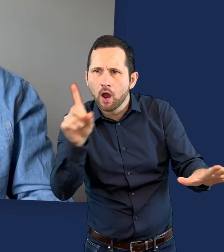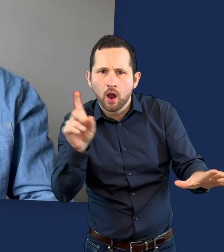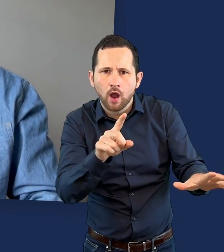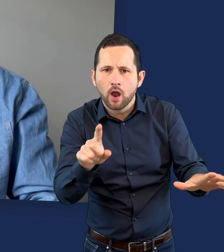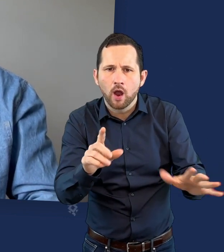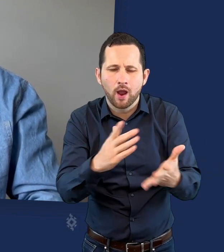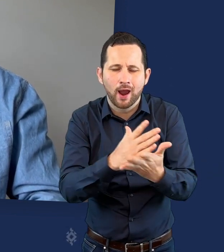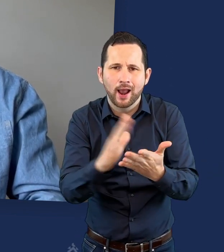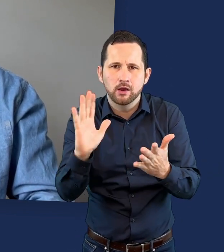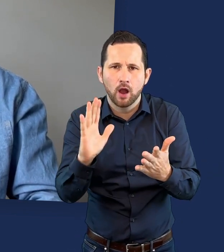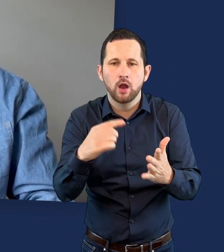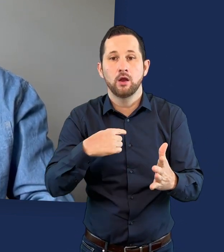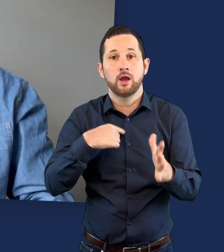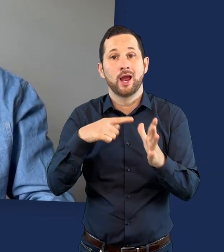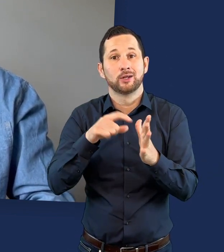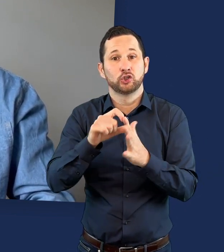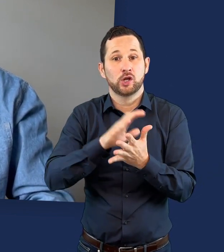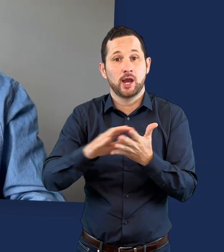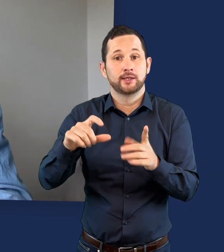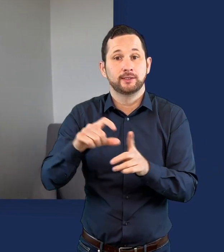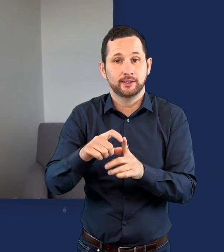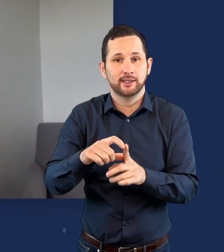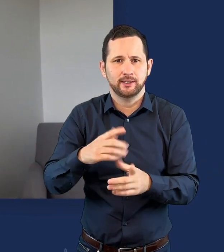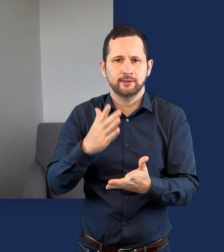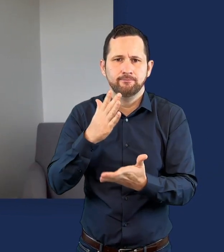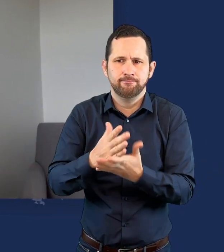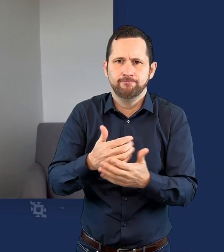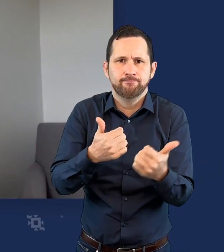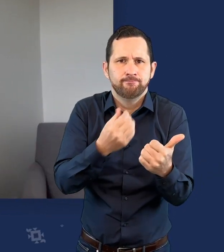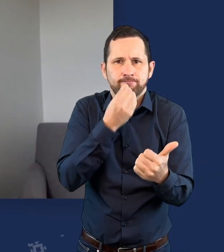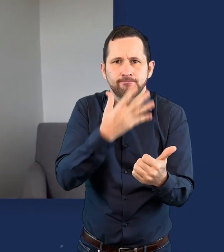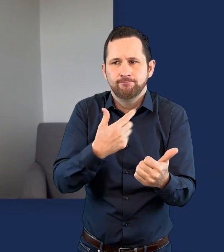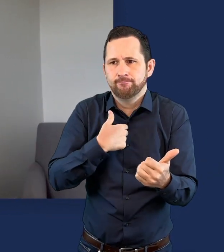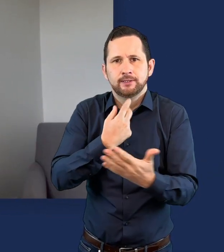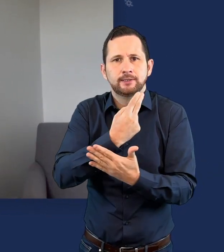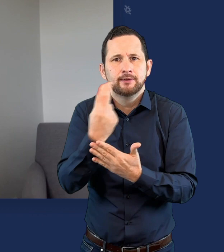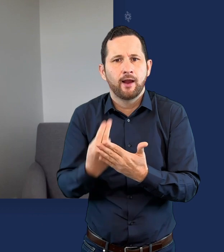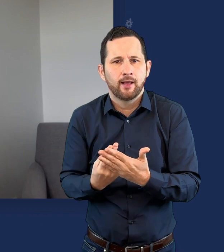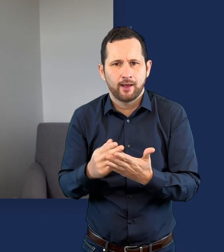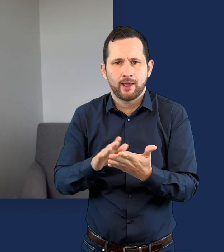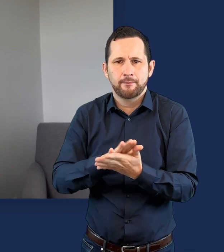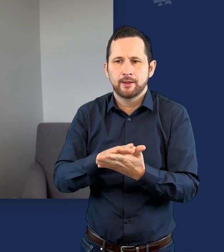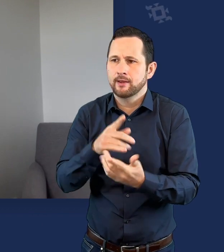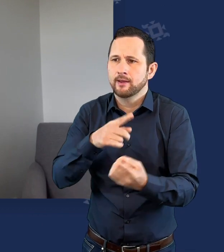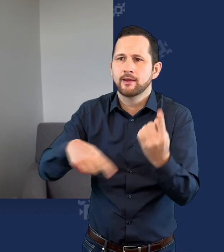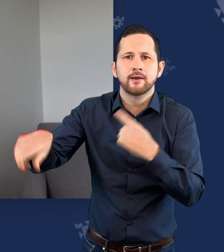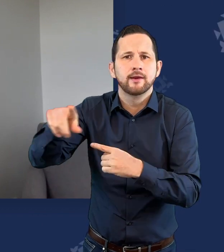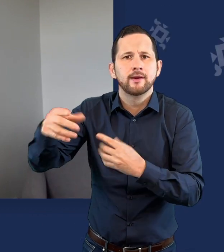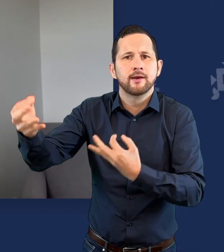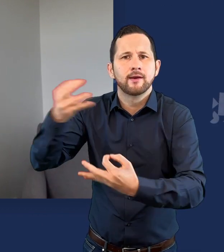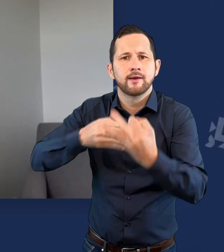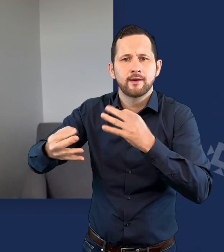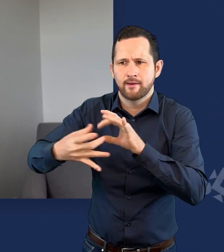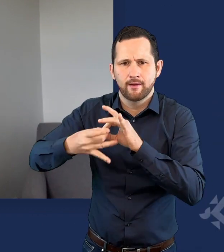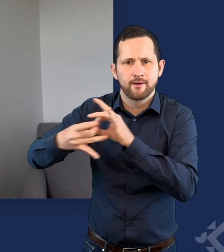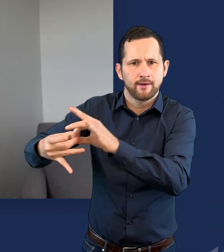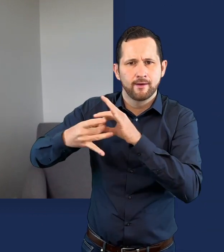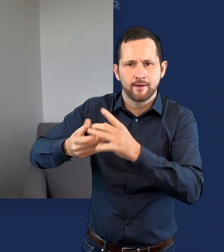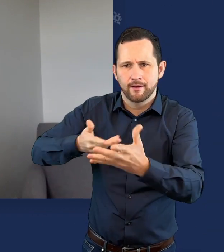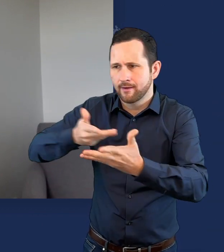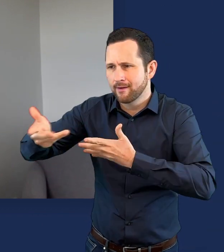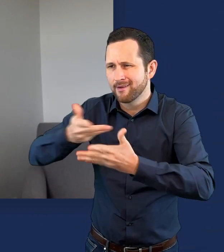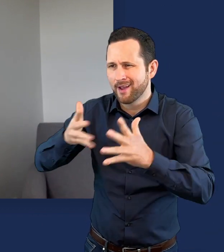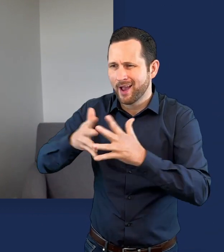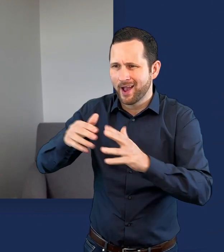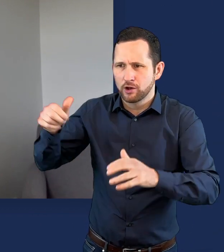I have ADHD, which can often be a real benefit to my work as a designer. We tend to be quite creative people, and it sometimes helps me